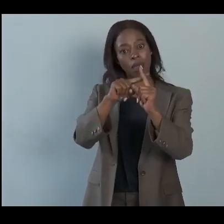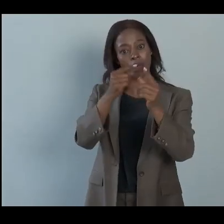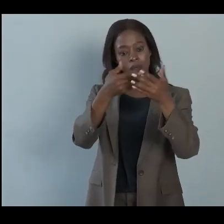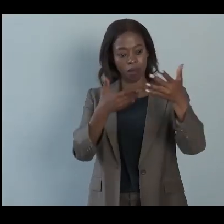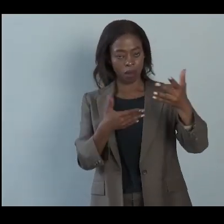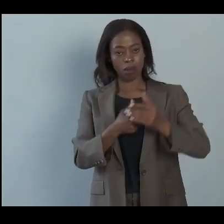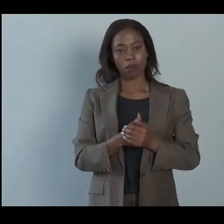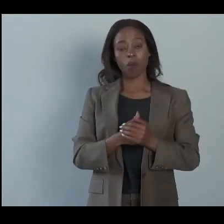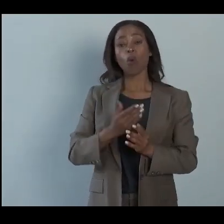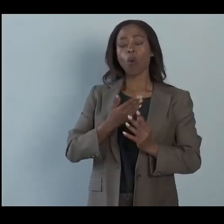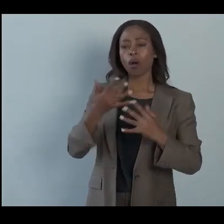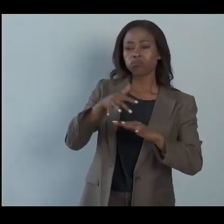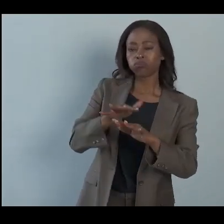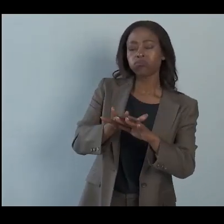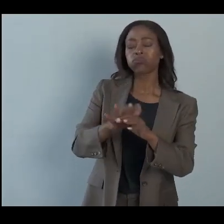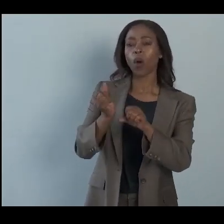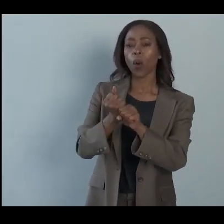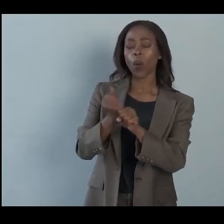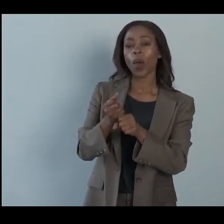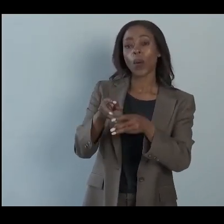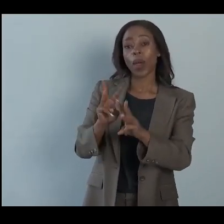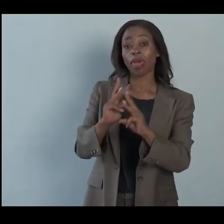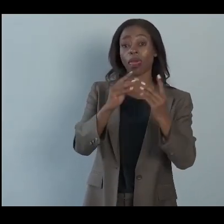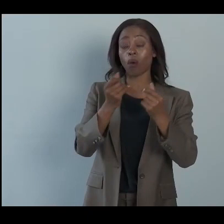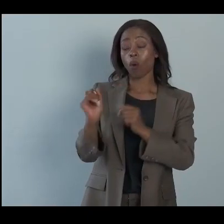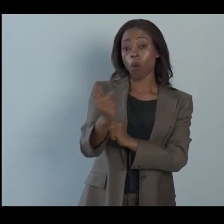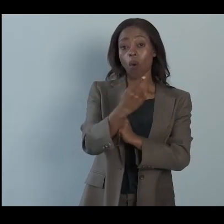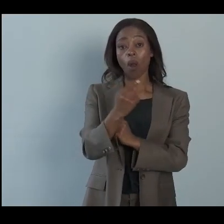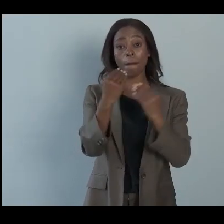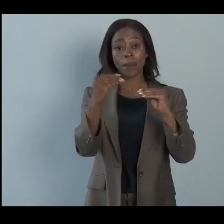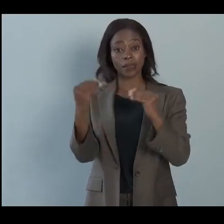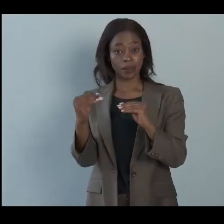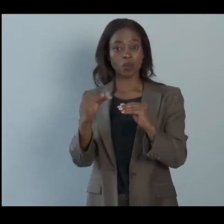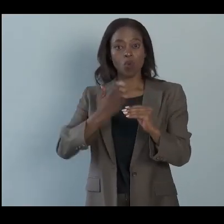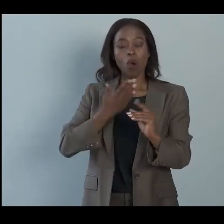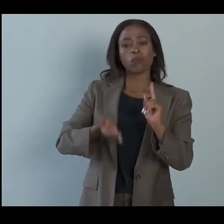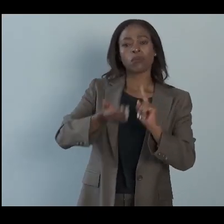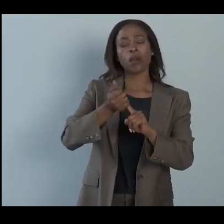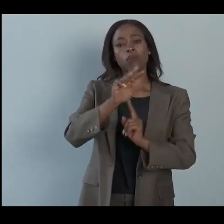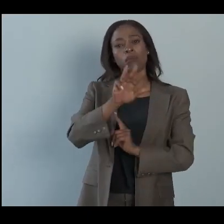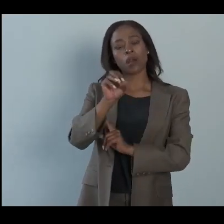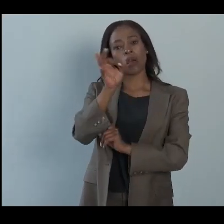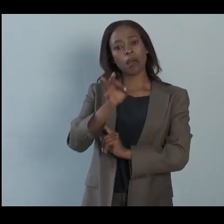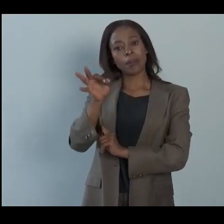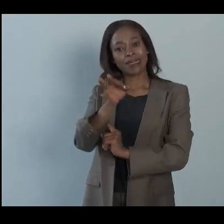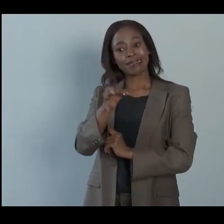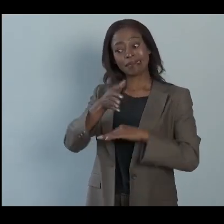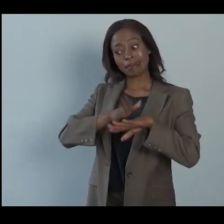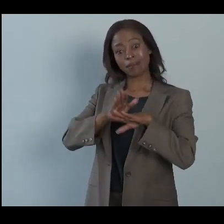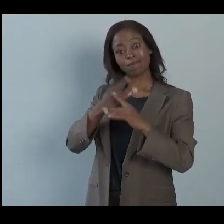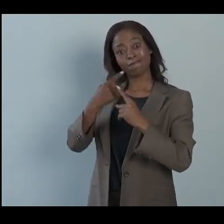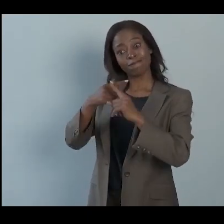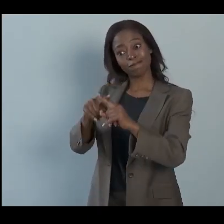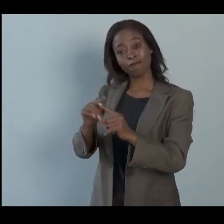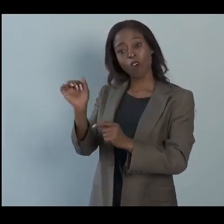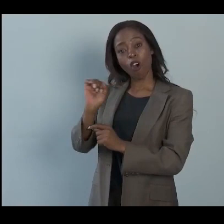a combined operating profit margin for our platform businesses of at least 19%. This includes specific guidance for Netstar,